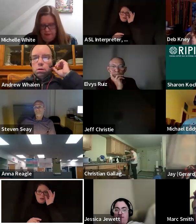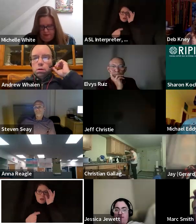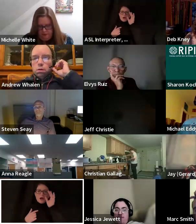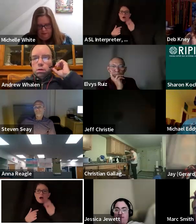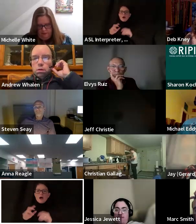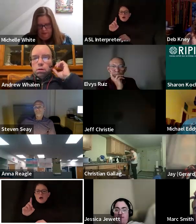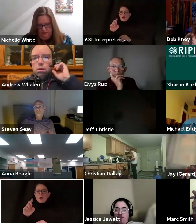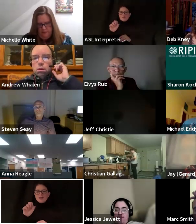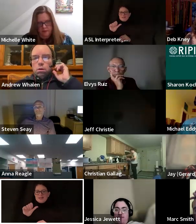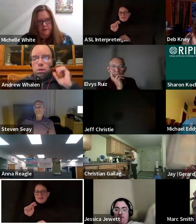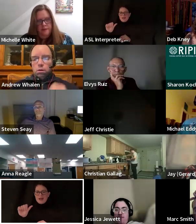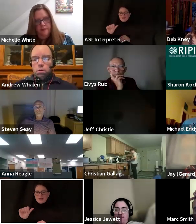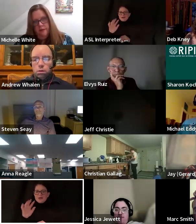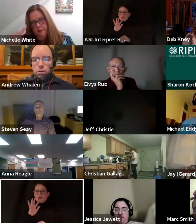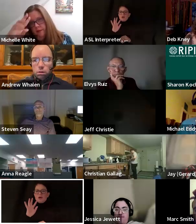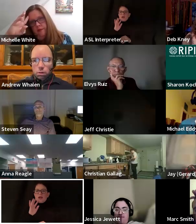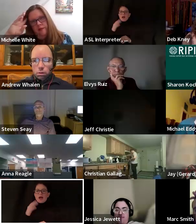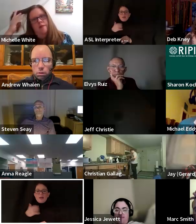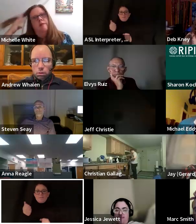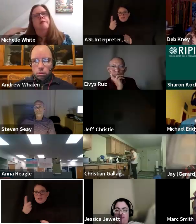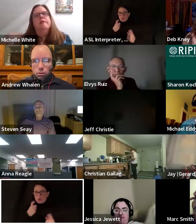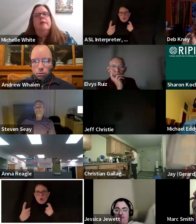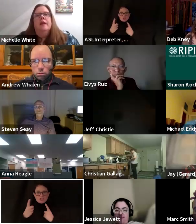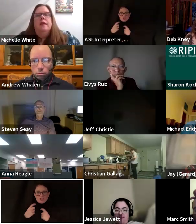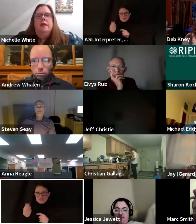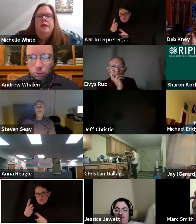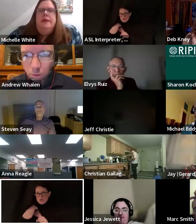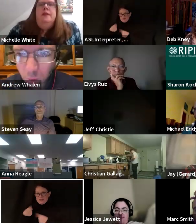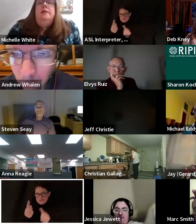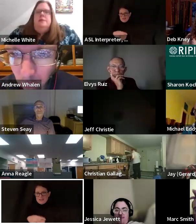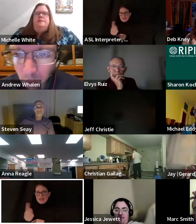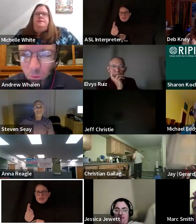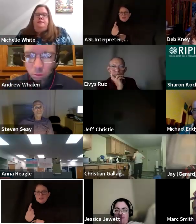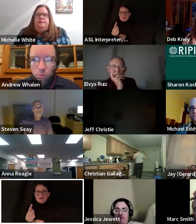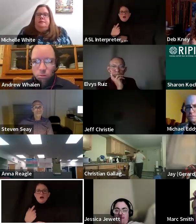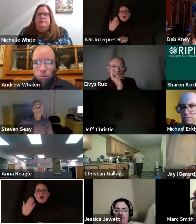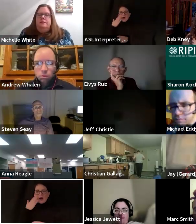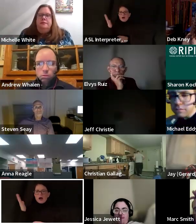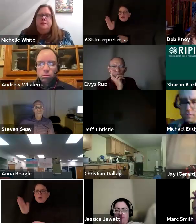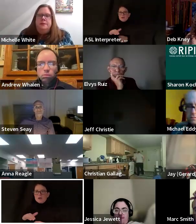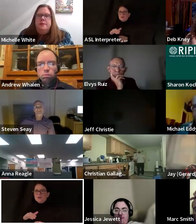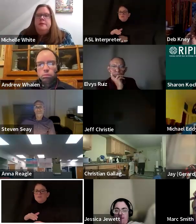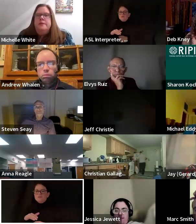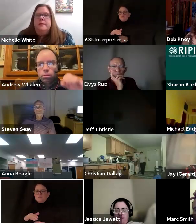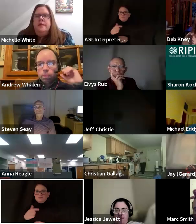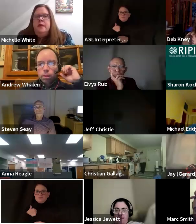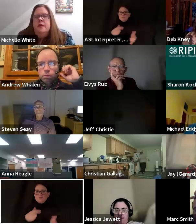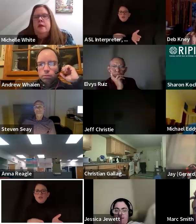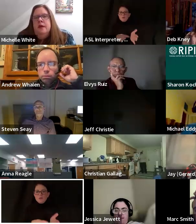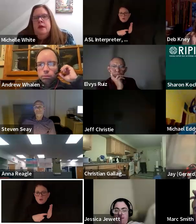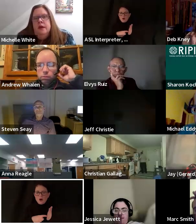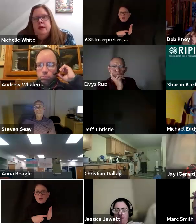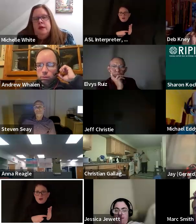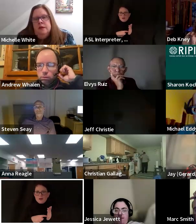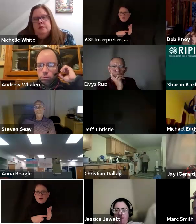I know that I've had many questions over the last couple of days, and I know that I require people